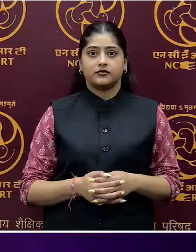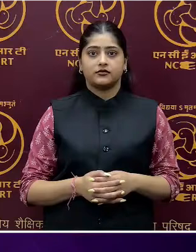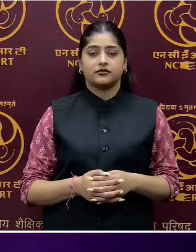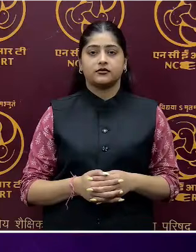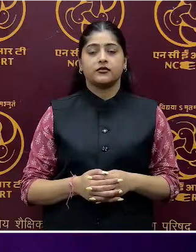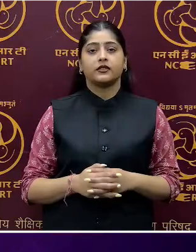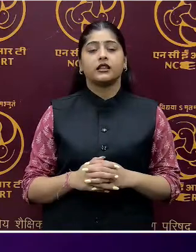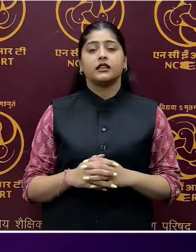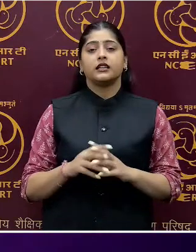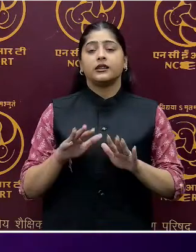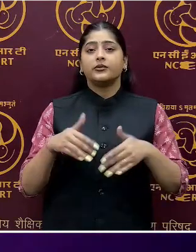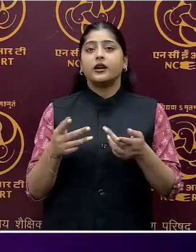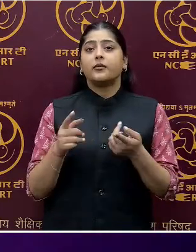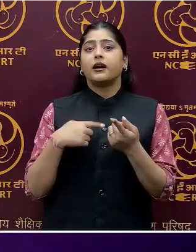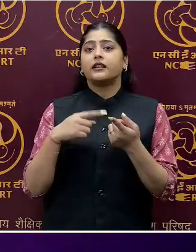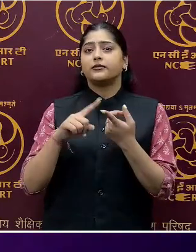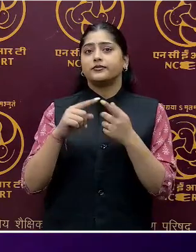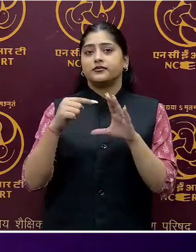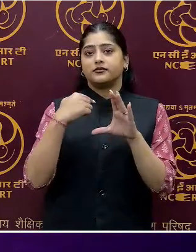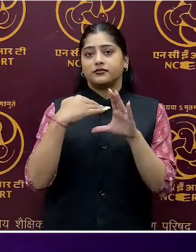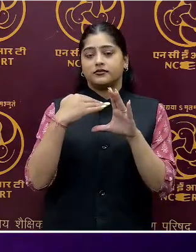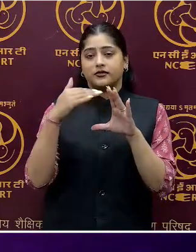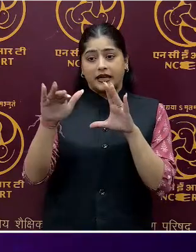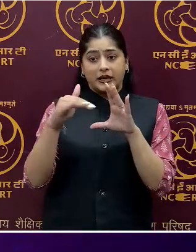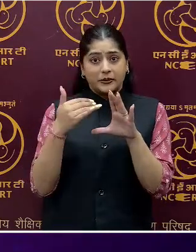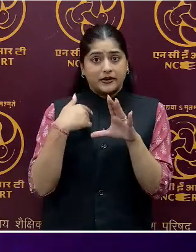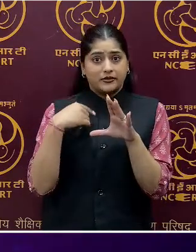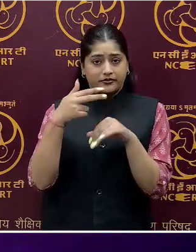8800440559. Our email ID is